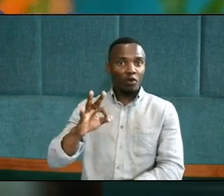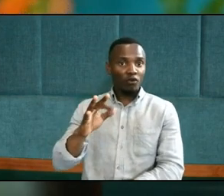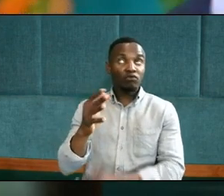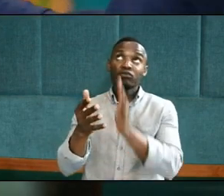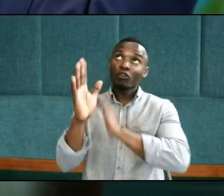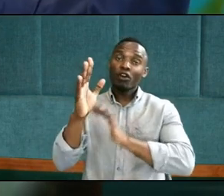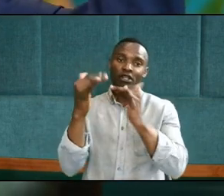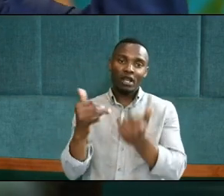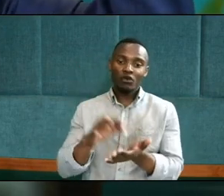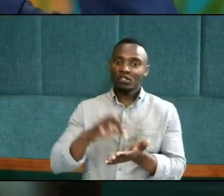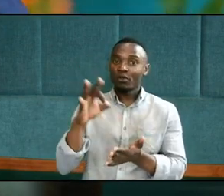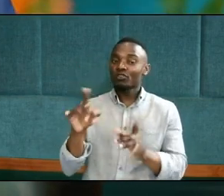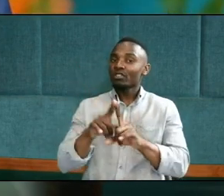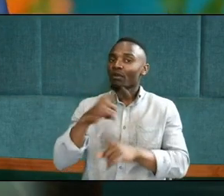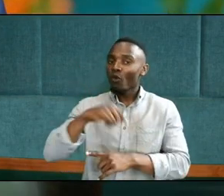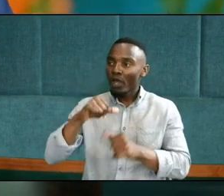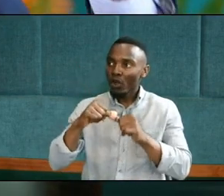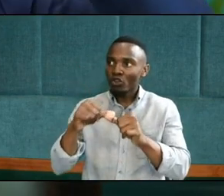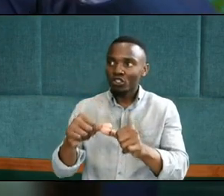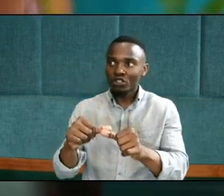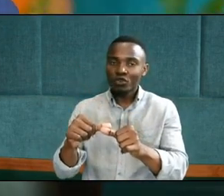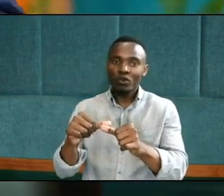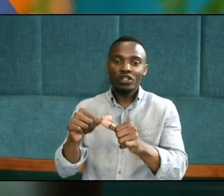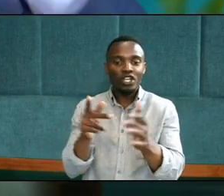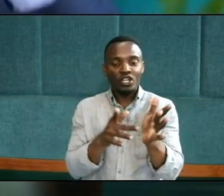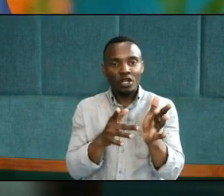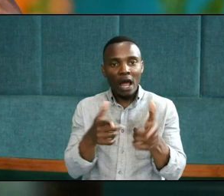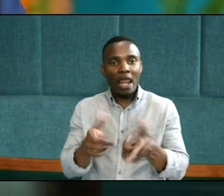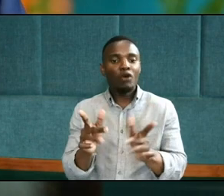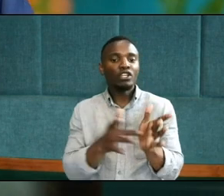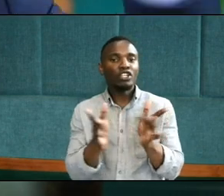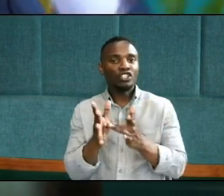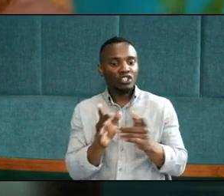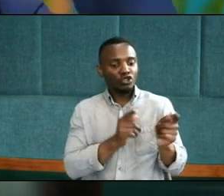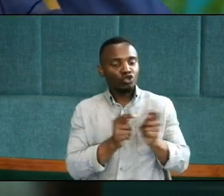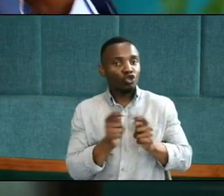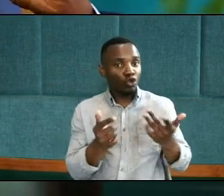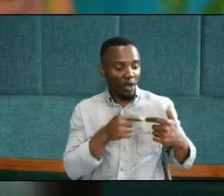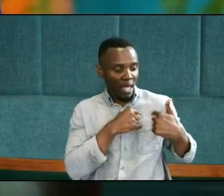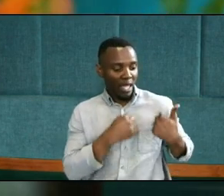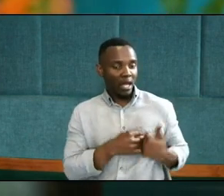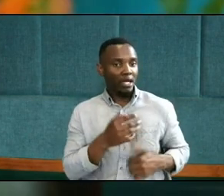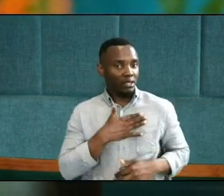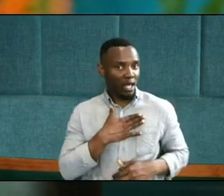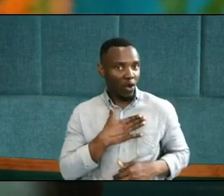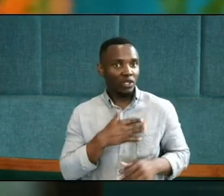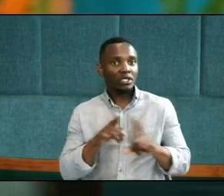giving Jesus an opportunity to rule in our hearts. That's his reigning in our hearts. He's reigning in our thoughts.